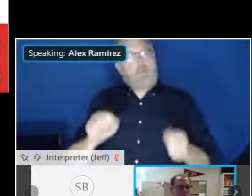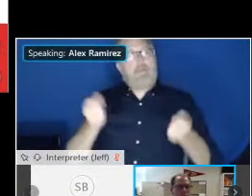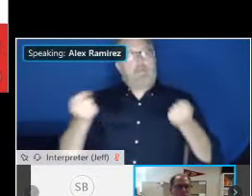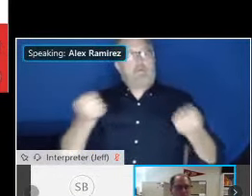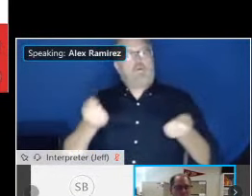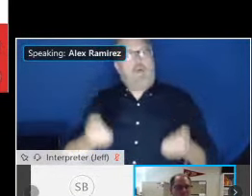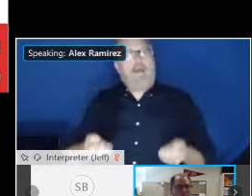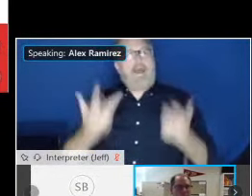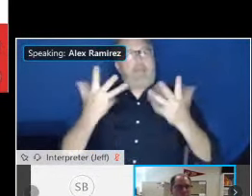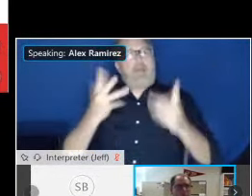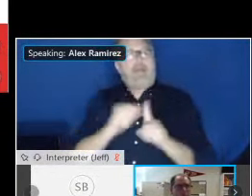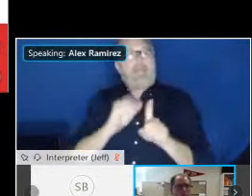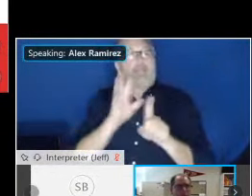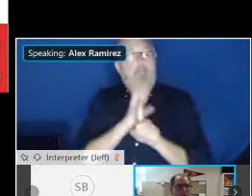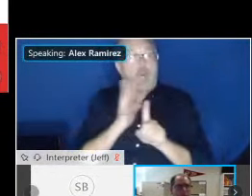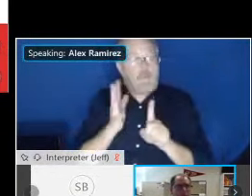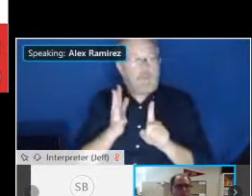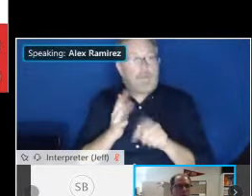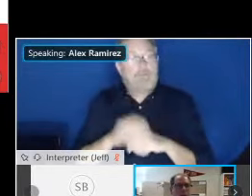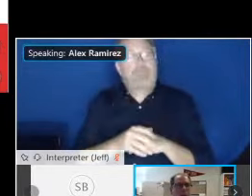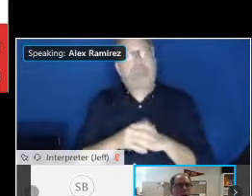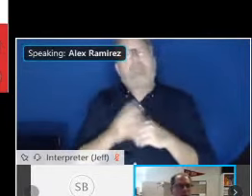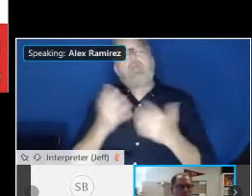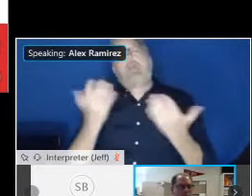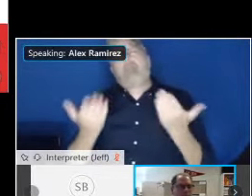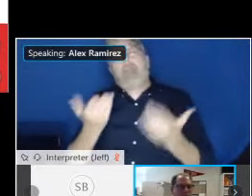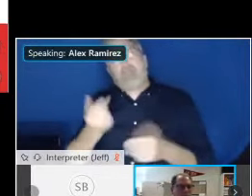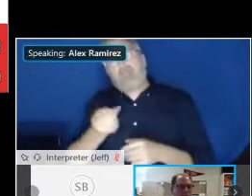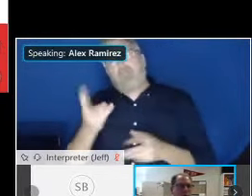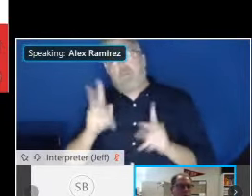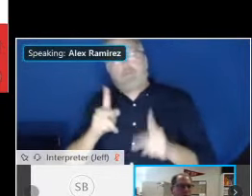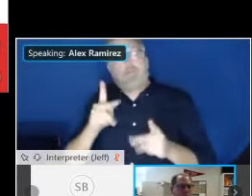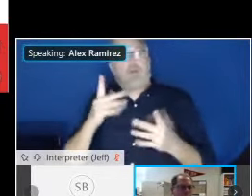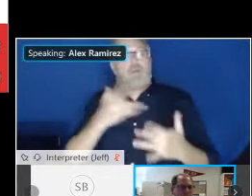exposure. Now, some might be concerned about